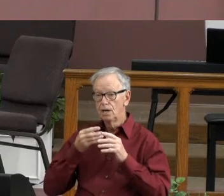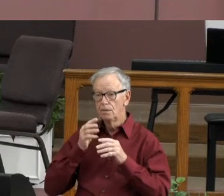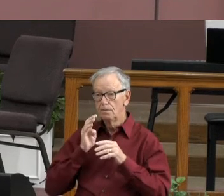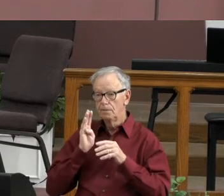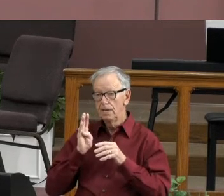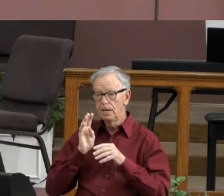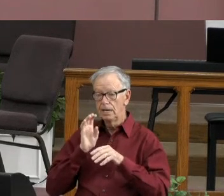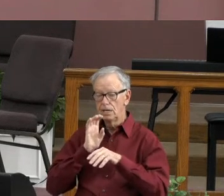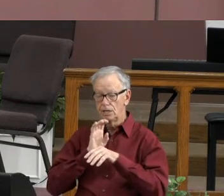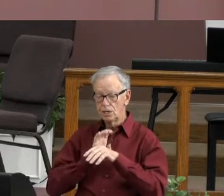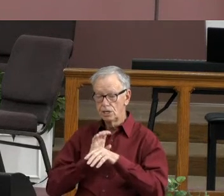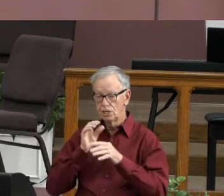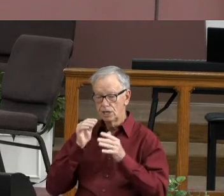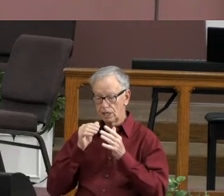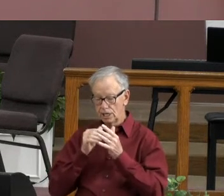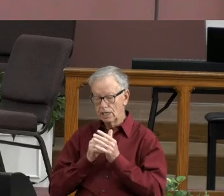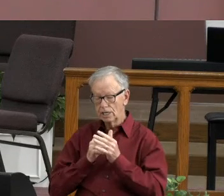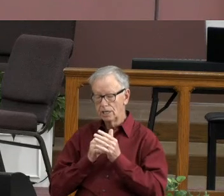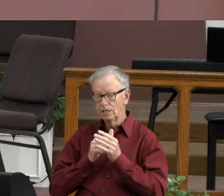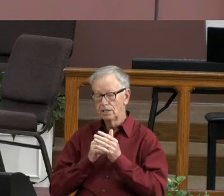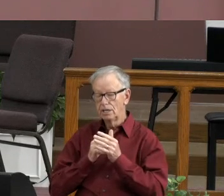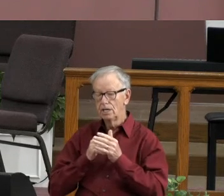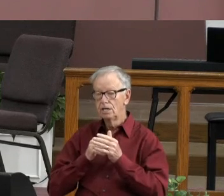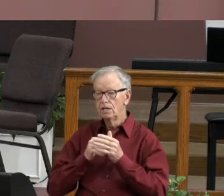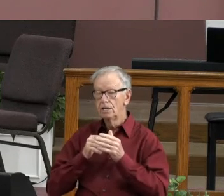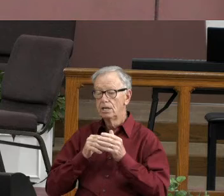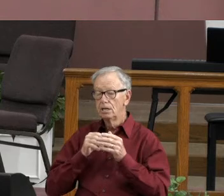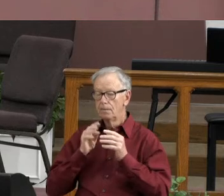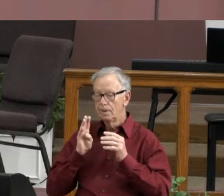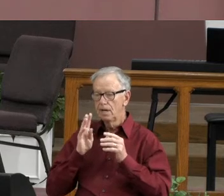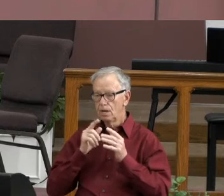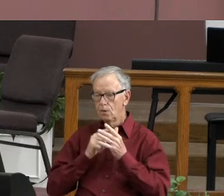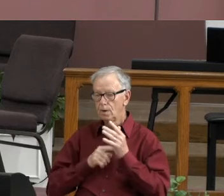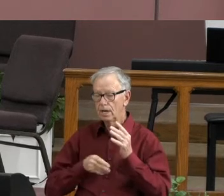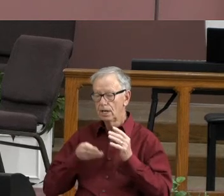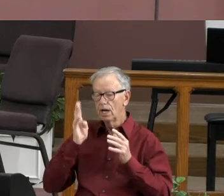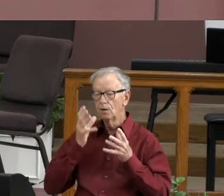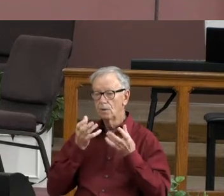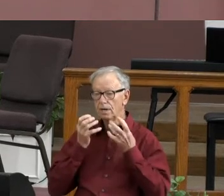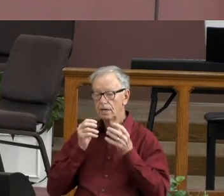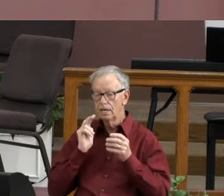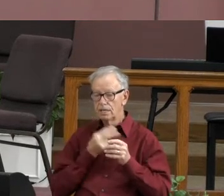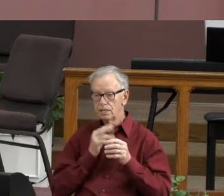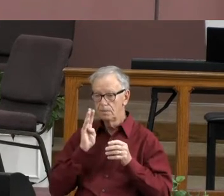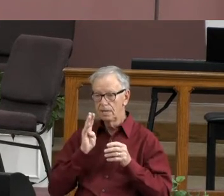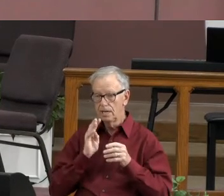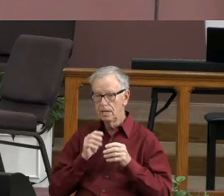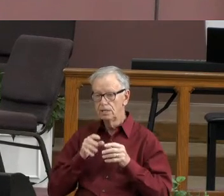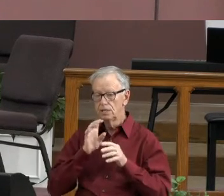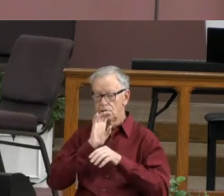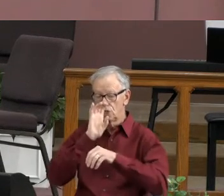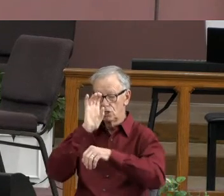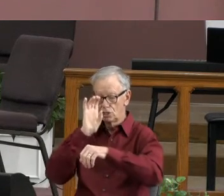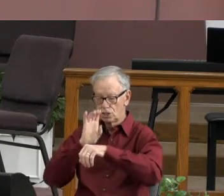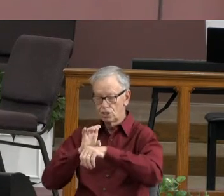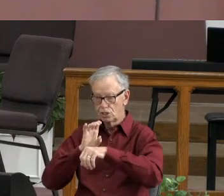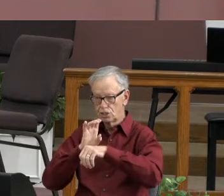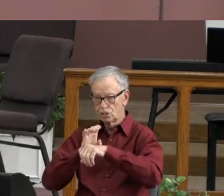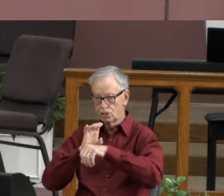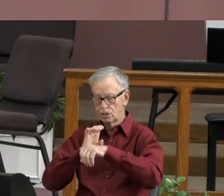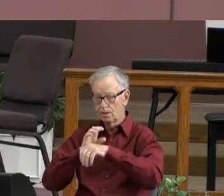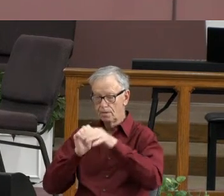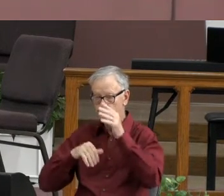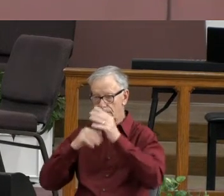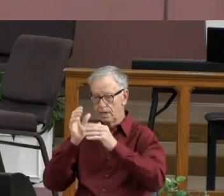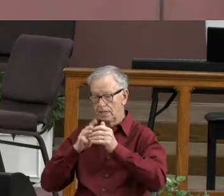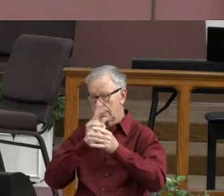It was time for us to step up our game and be what God has expected us to be as the church, building